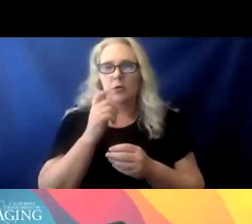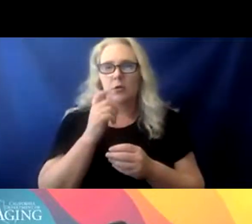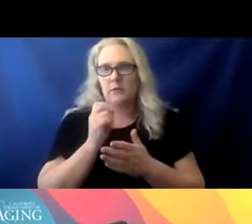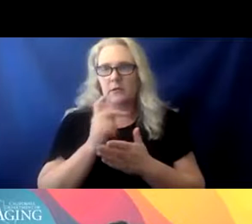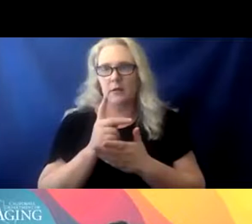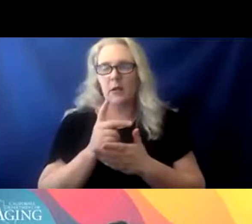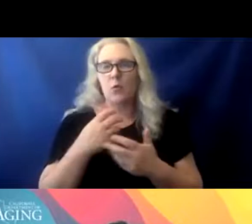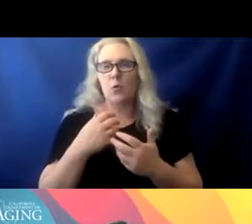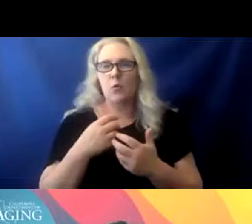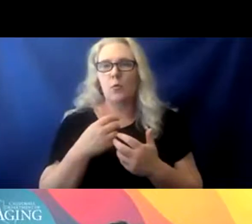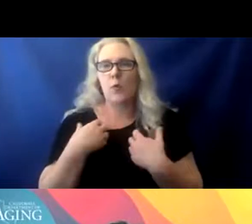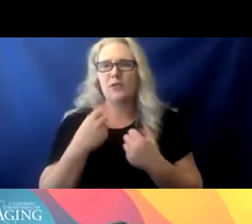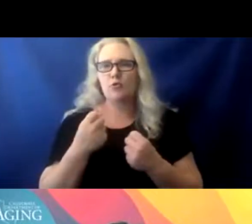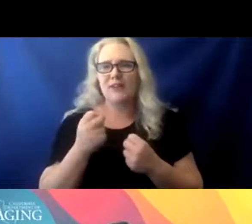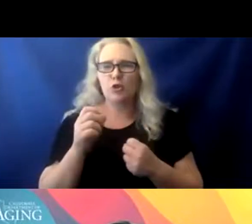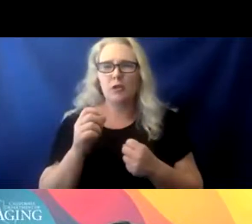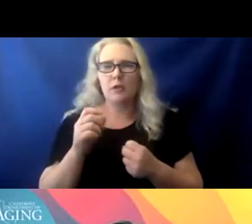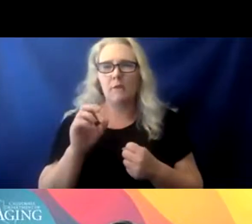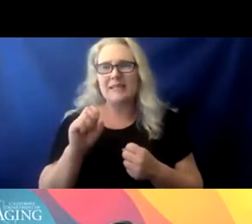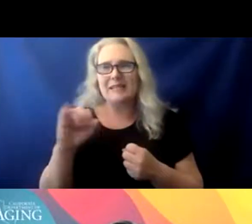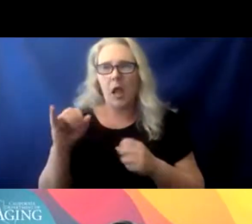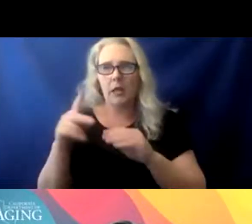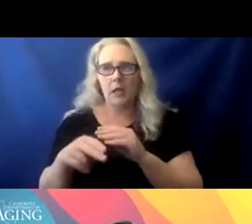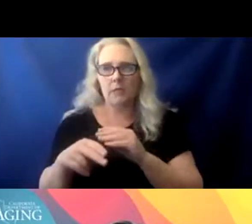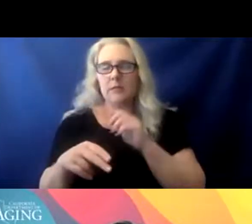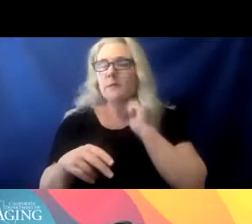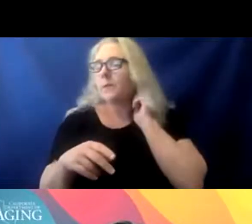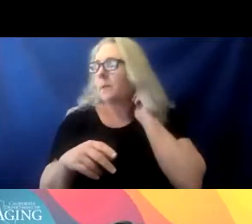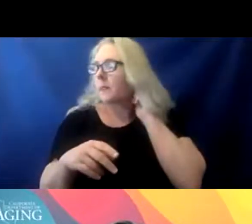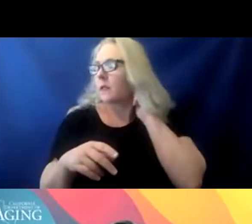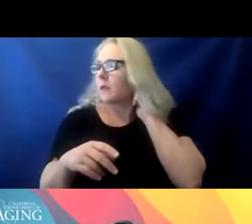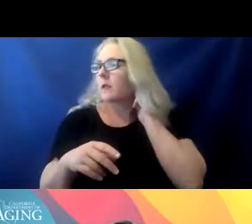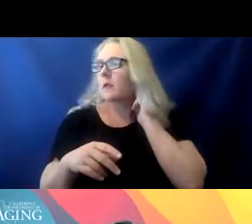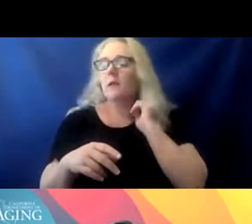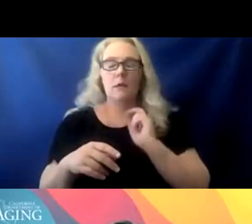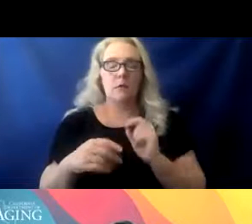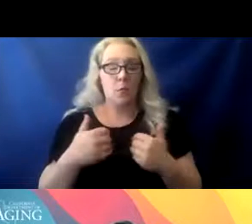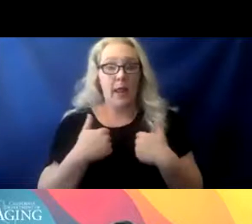restoration of some of the SSI cuts. And we do have an